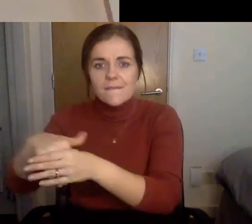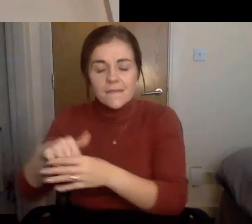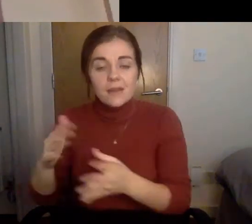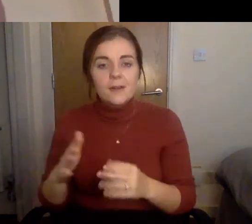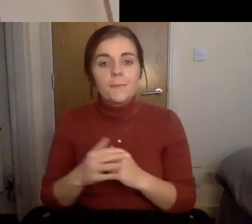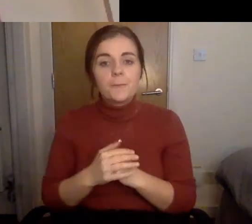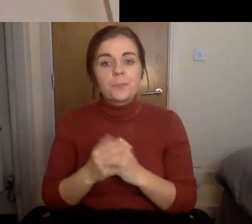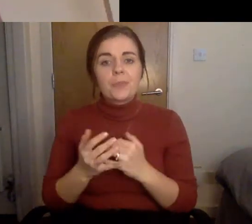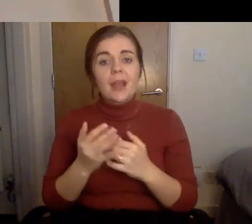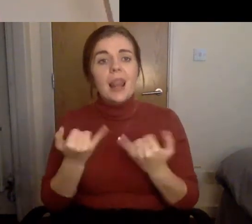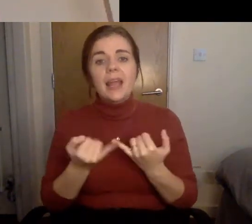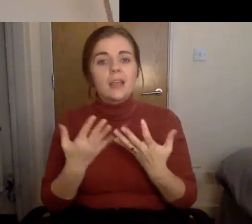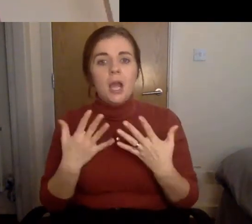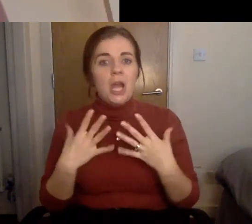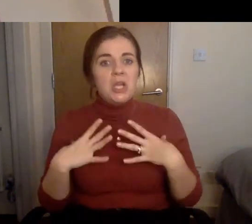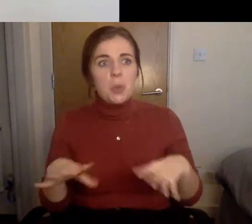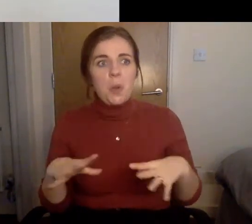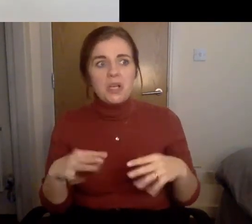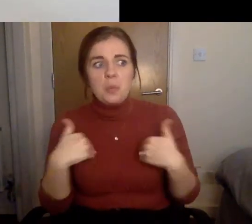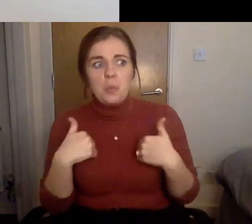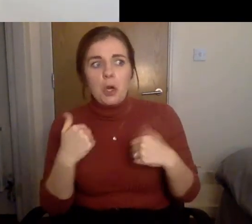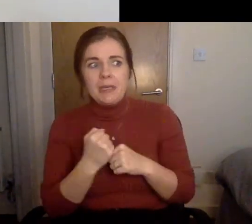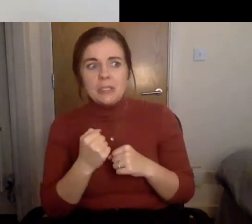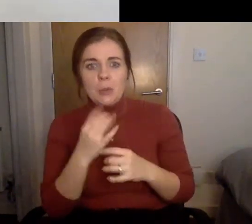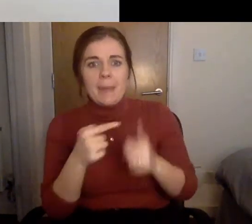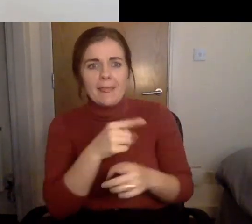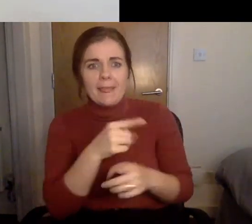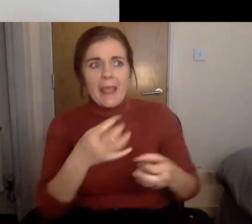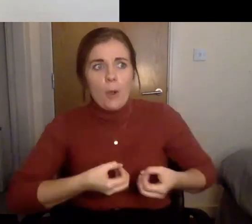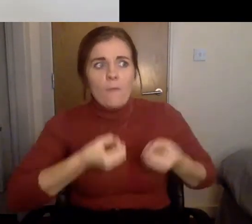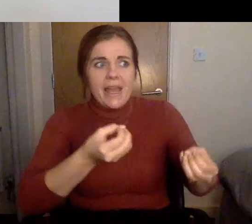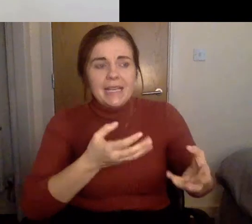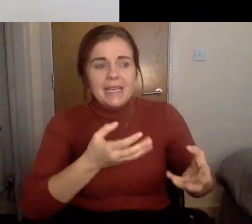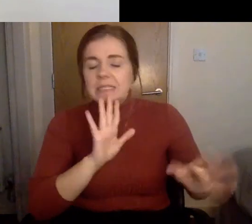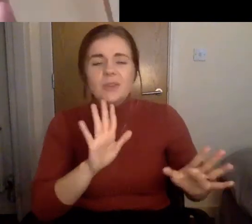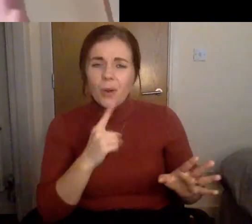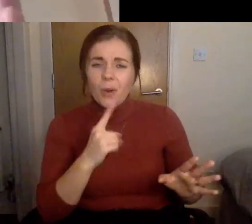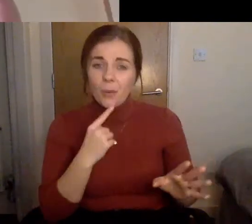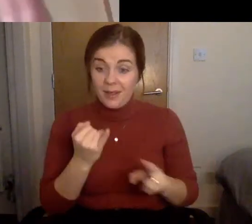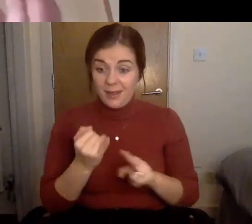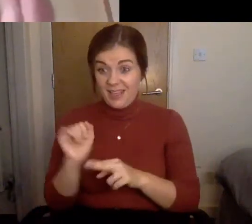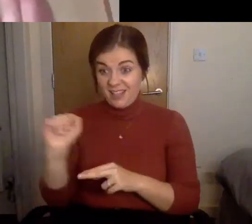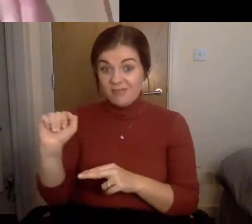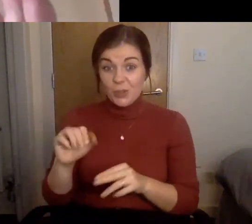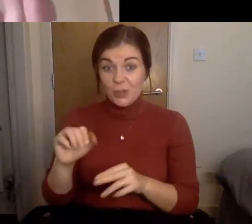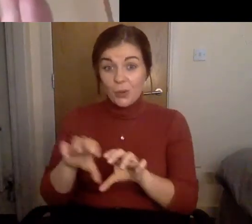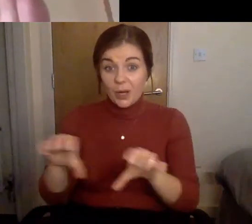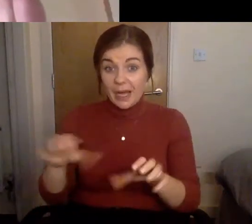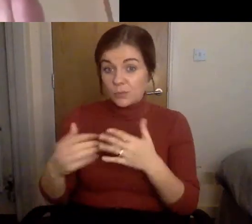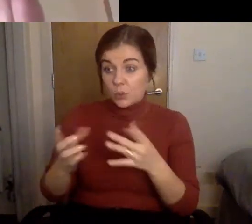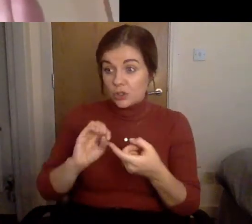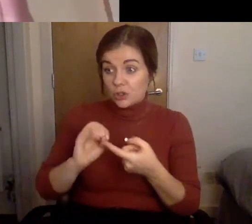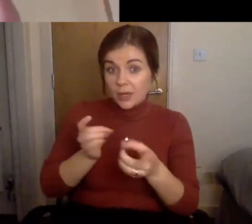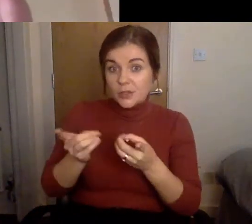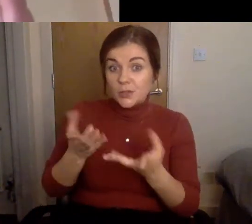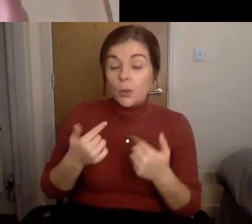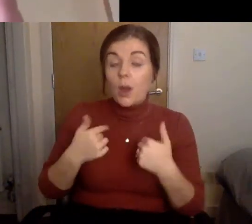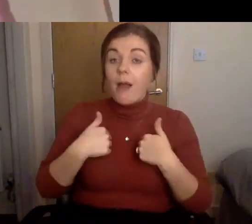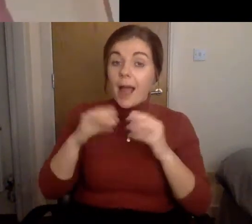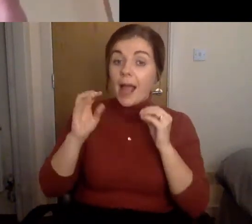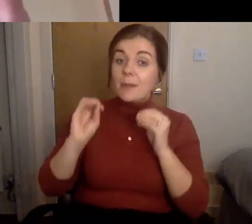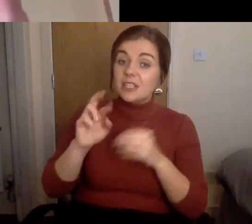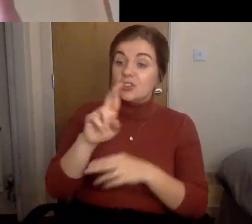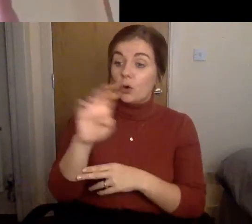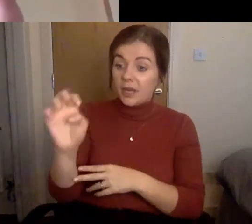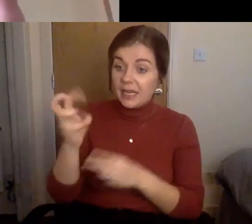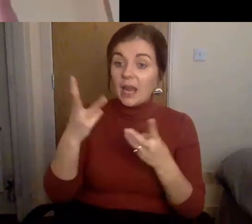worrying about even causing offense all the time. Really, what you're trying to do, I think, isn't it, in your class, is if we're doing religious education, I want students who are